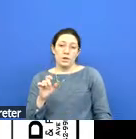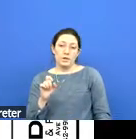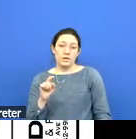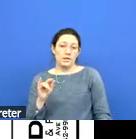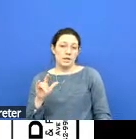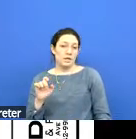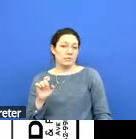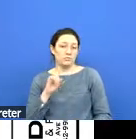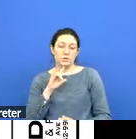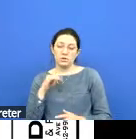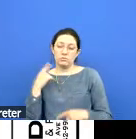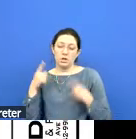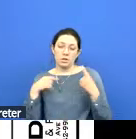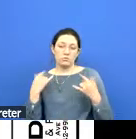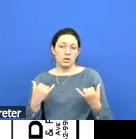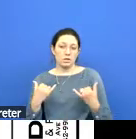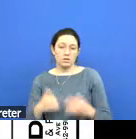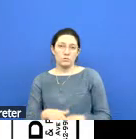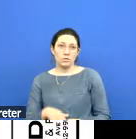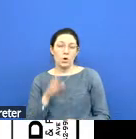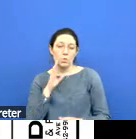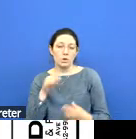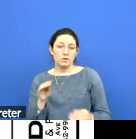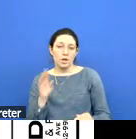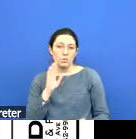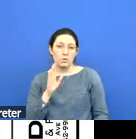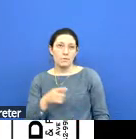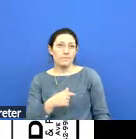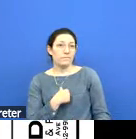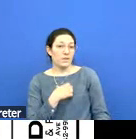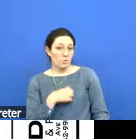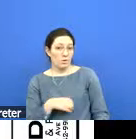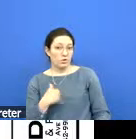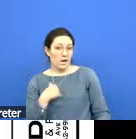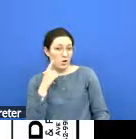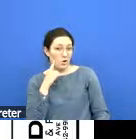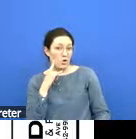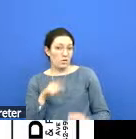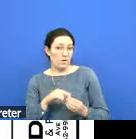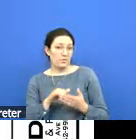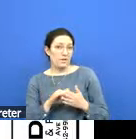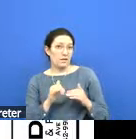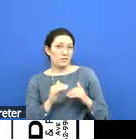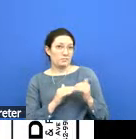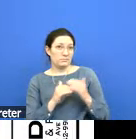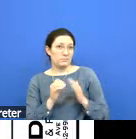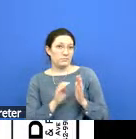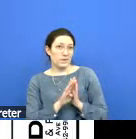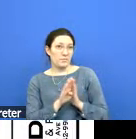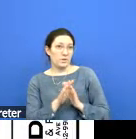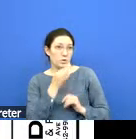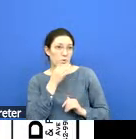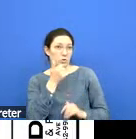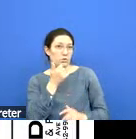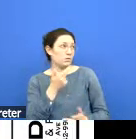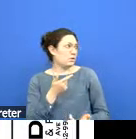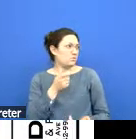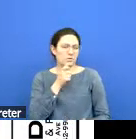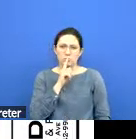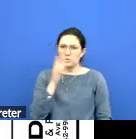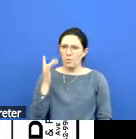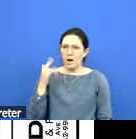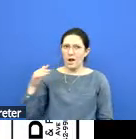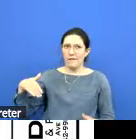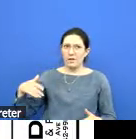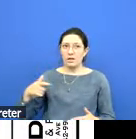crazy the real estate market is. I guess I wish I had heard about this sooner. I'm not sure why you I wouldn't, don't either,